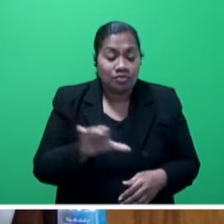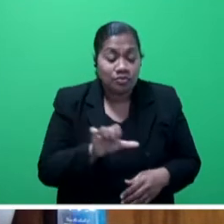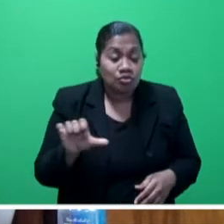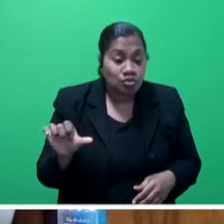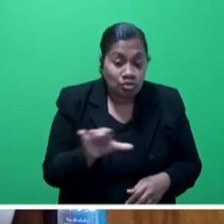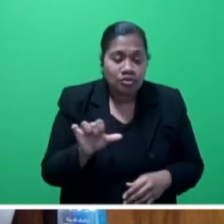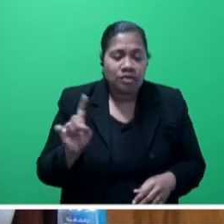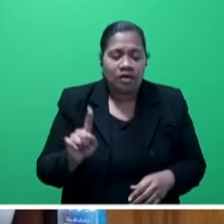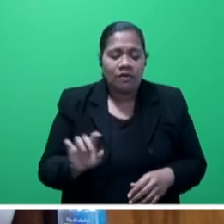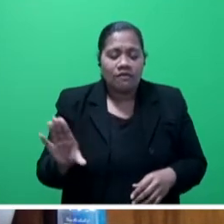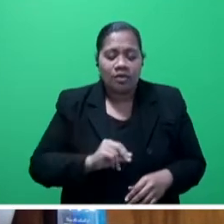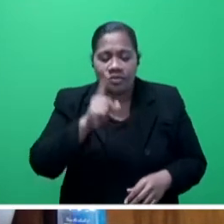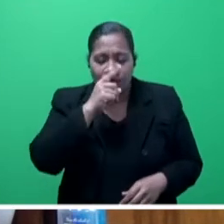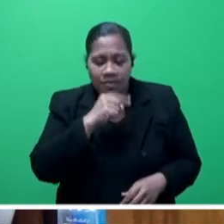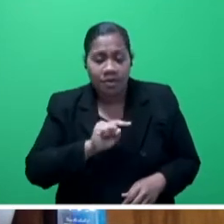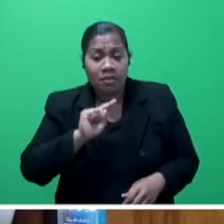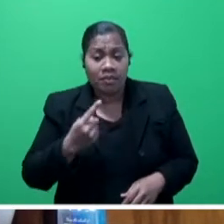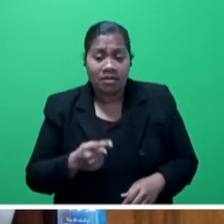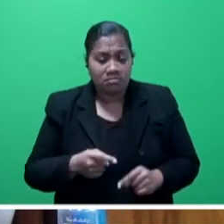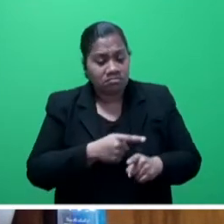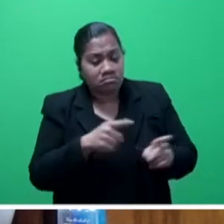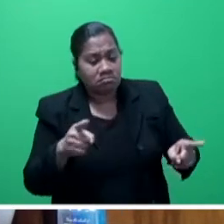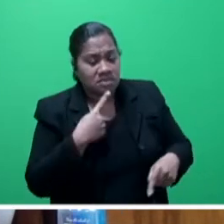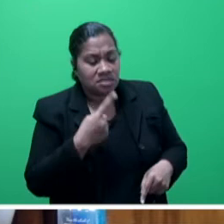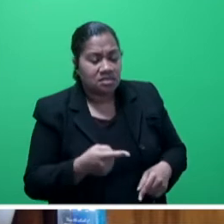as an electioneering process.